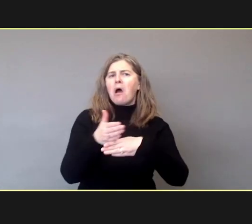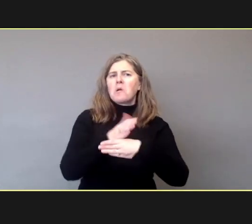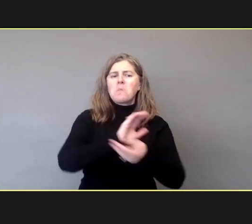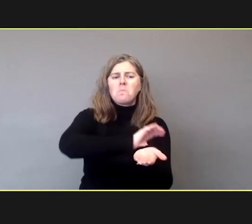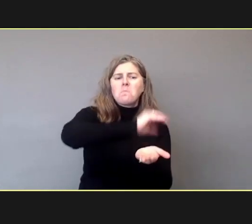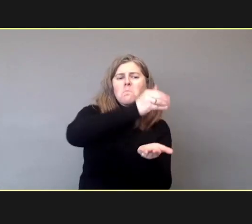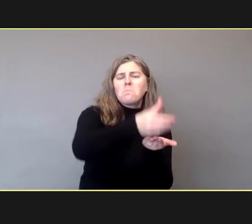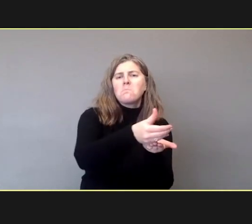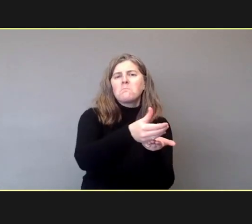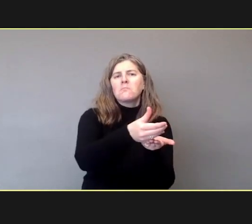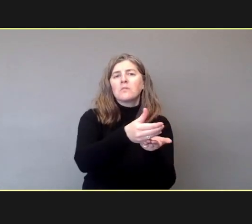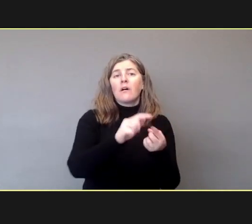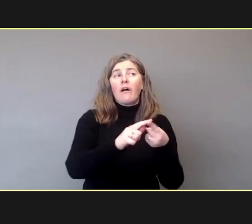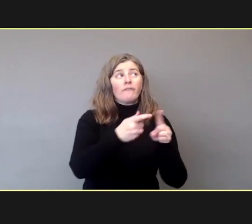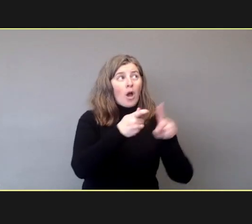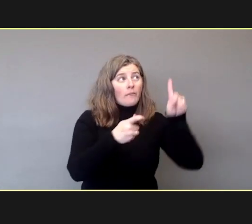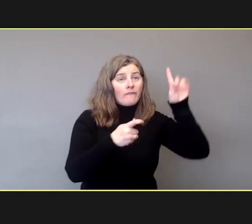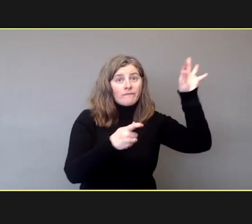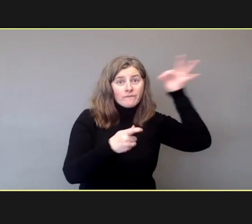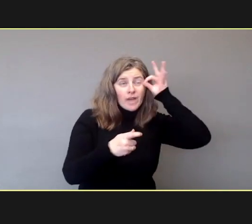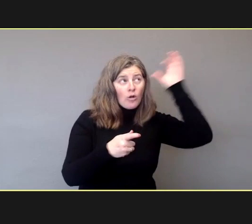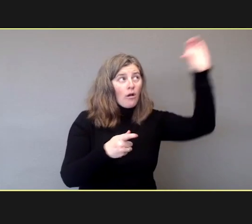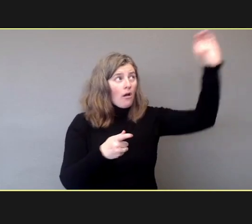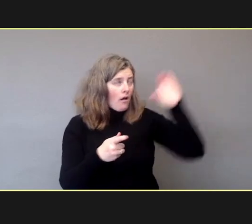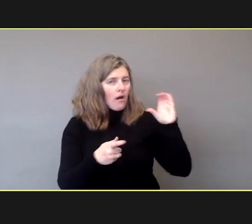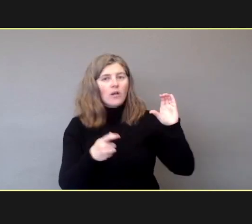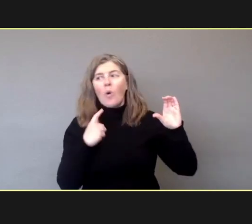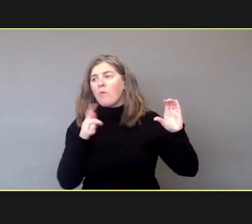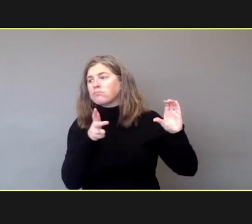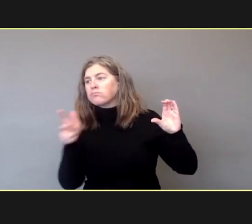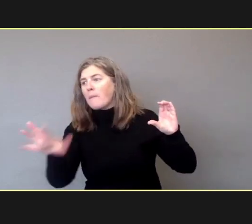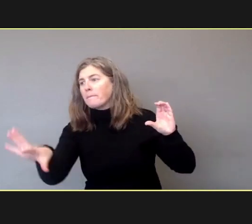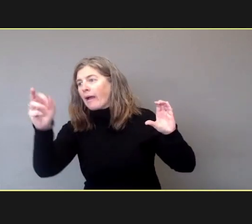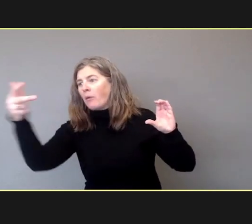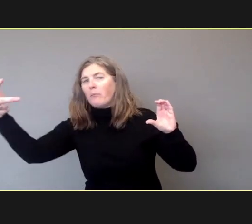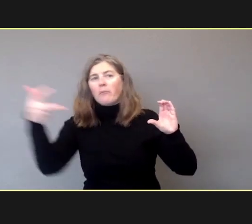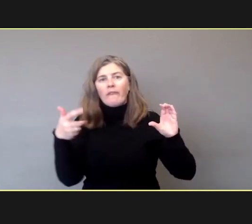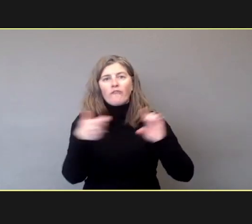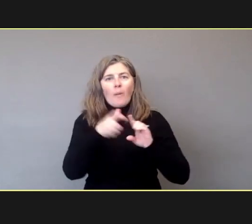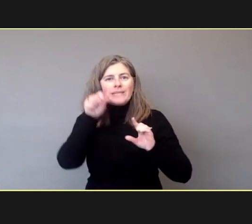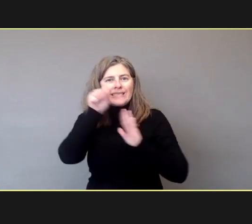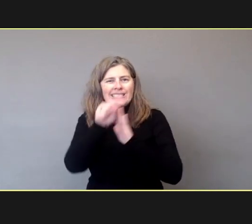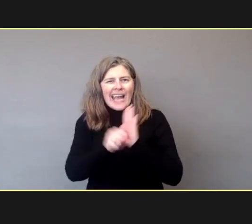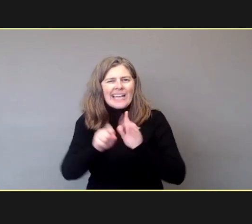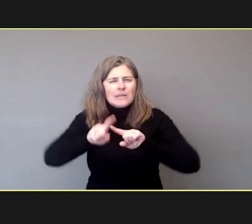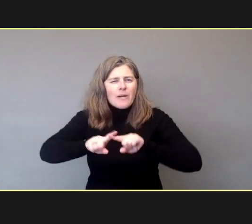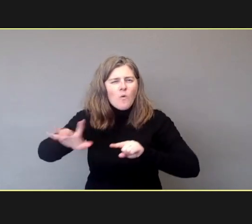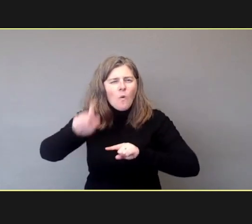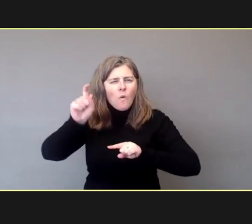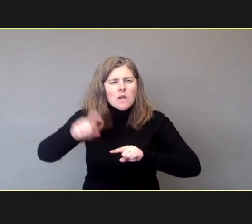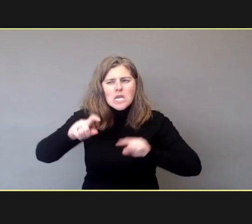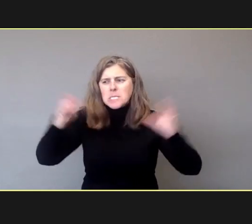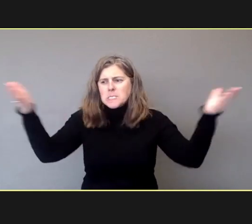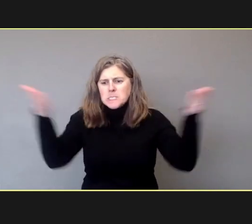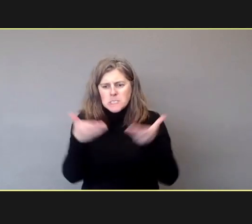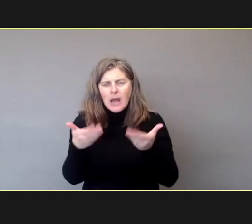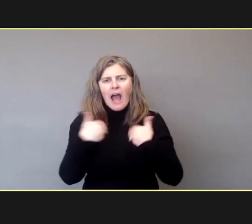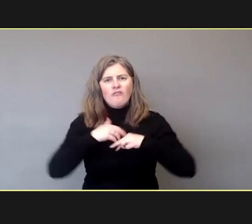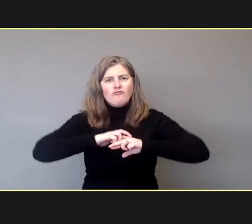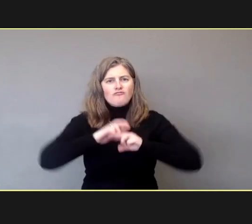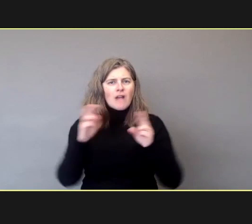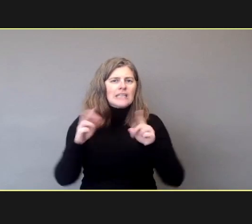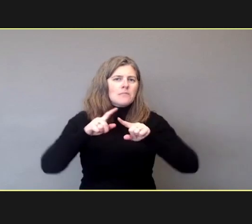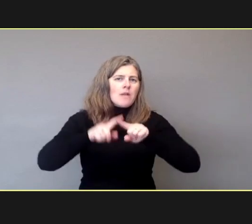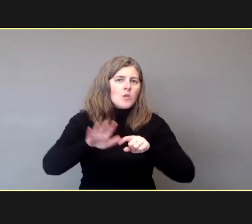the federal tests, pick up additional state tests depending on your need, your circumstances, your risk, your